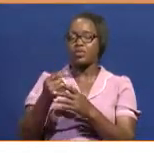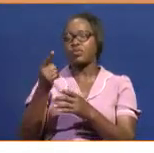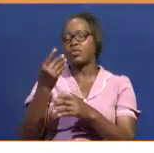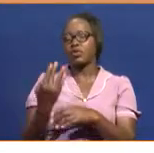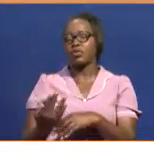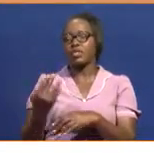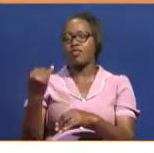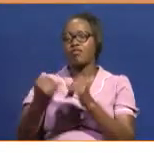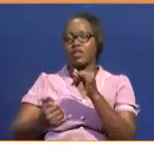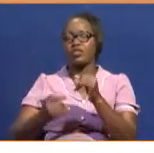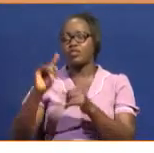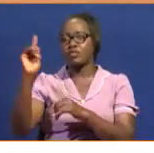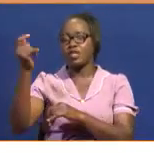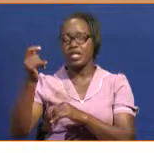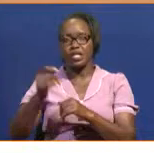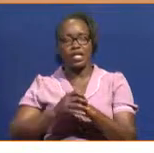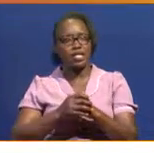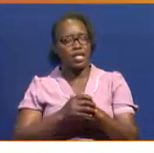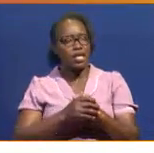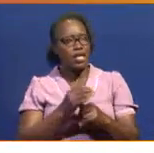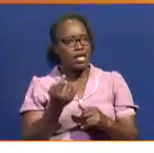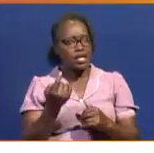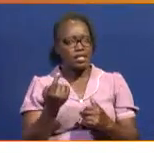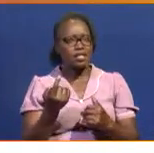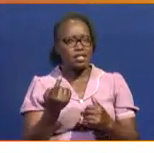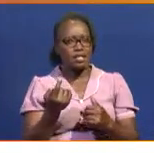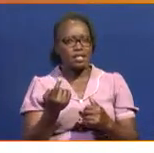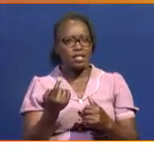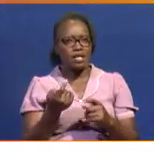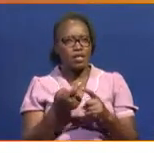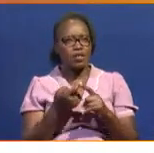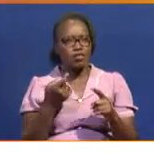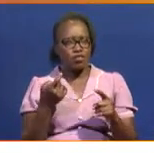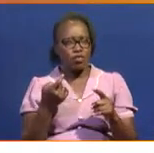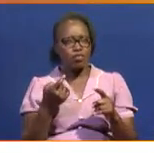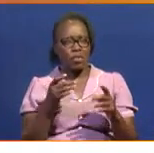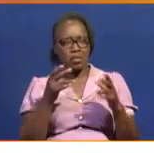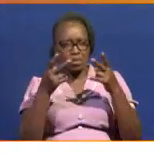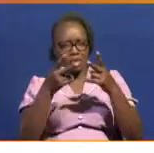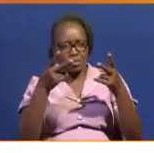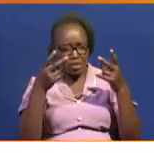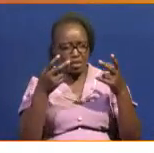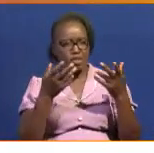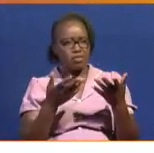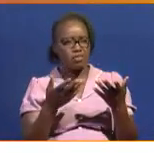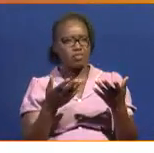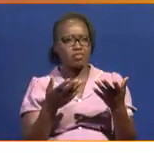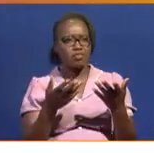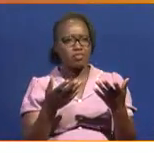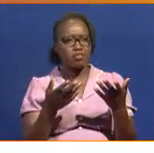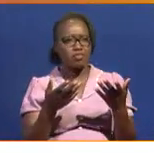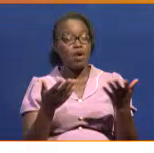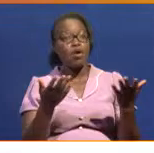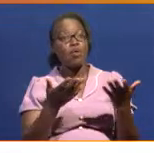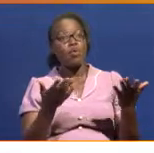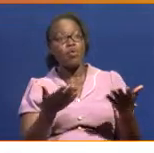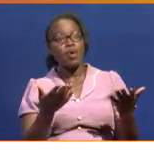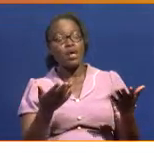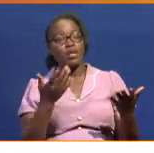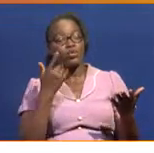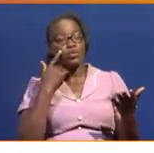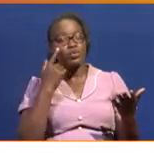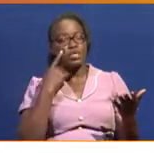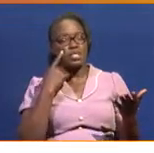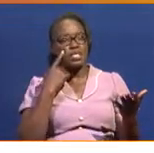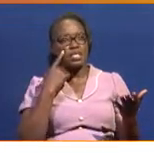quarterfinals for Kenya. You're right. And look, from that perspective, is where would you